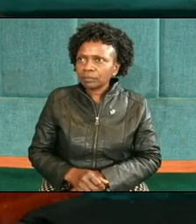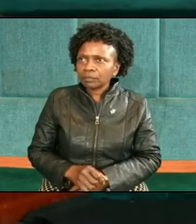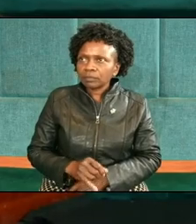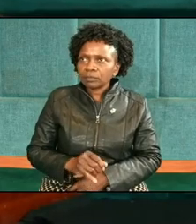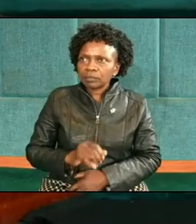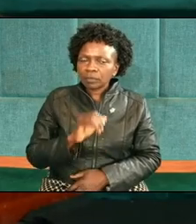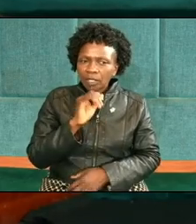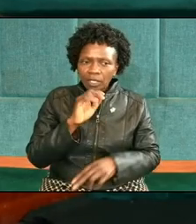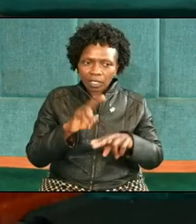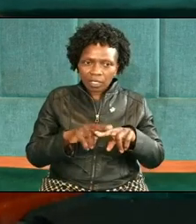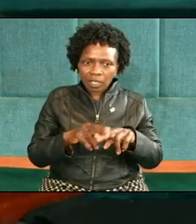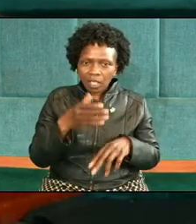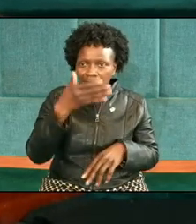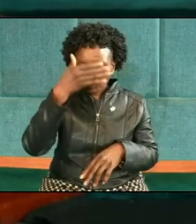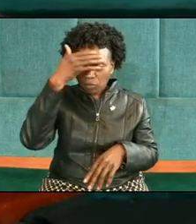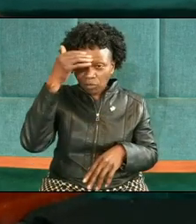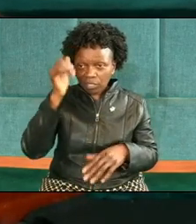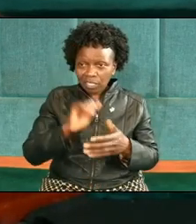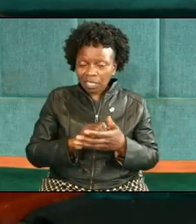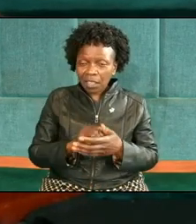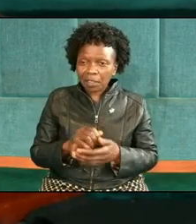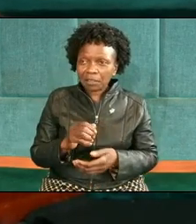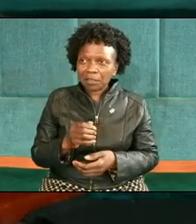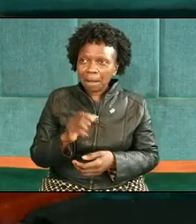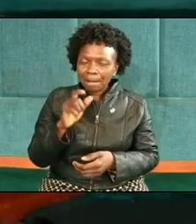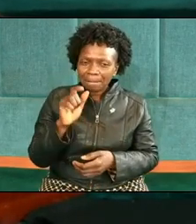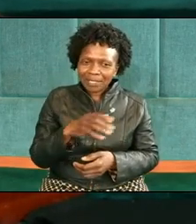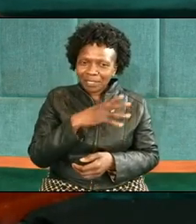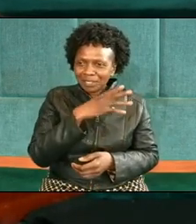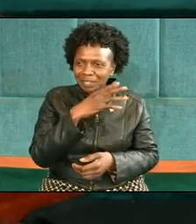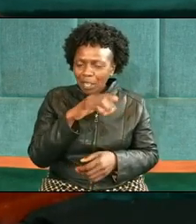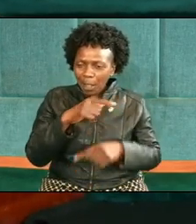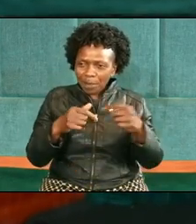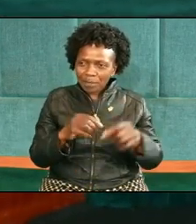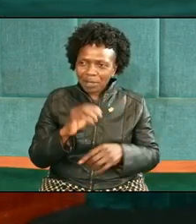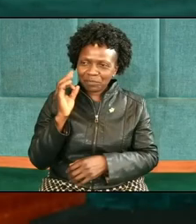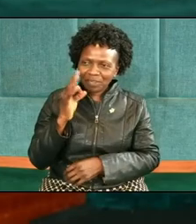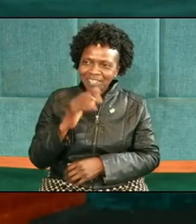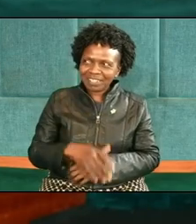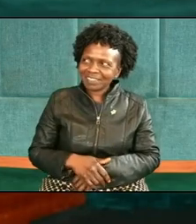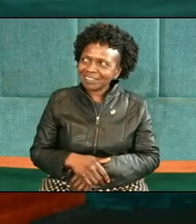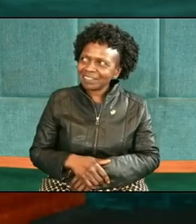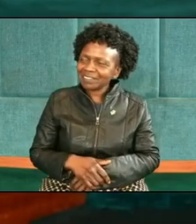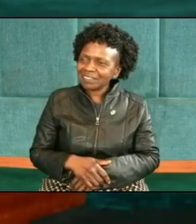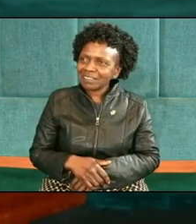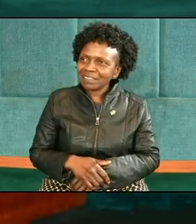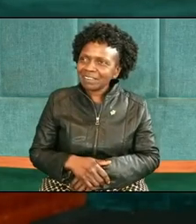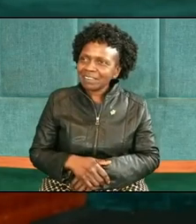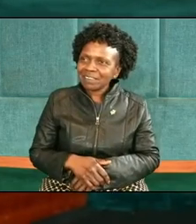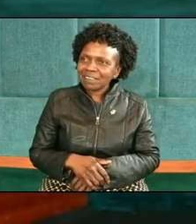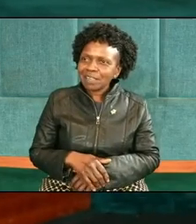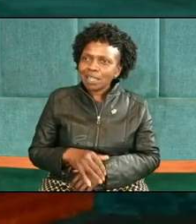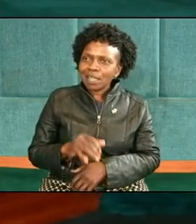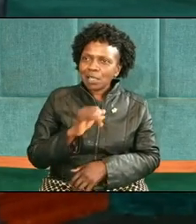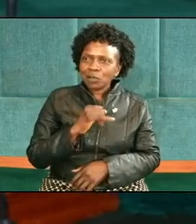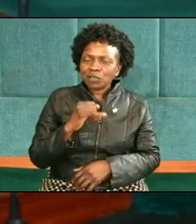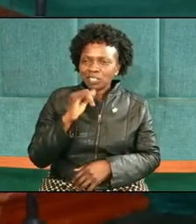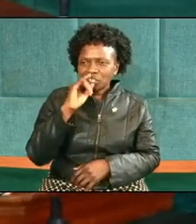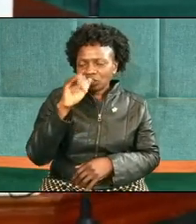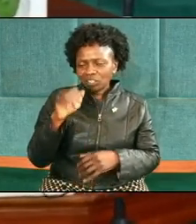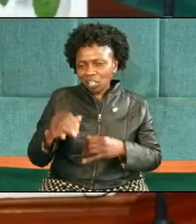I sat there and I forgot that I'm supposed to be coming up because I was just